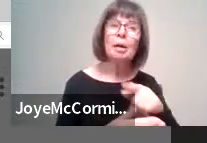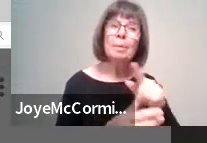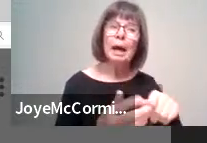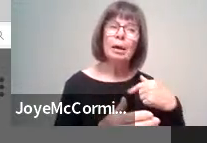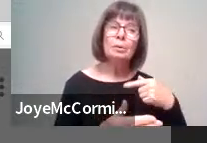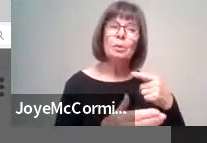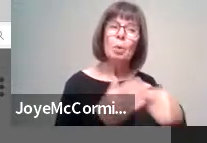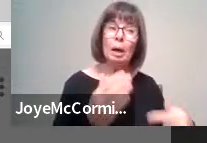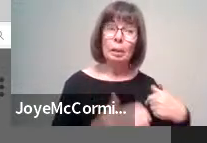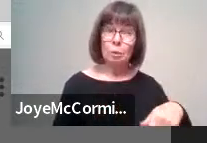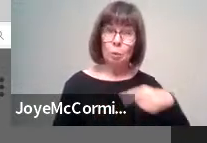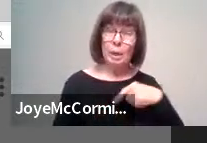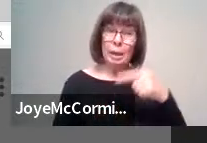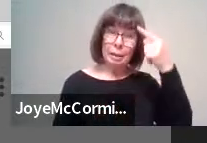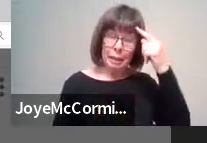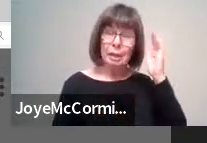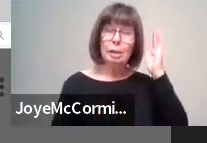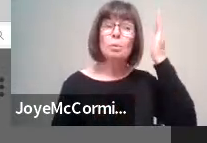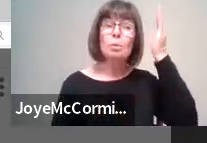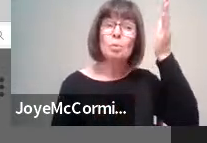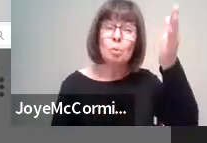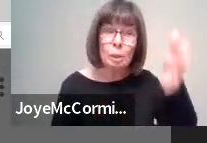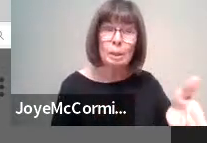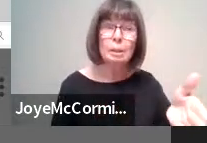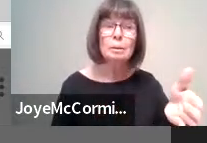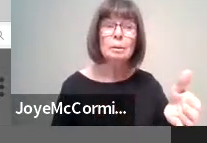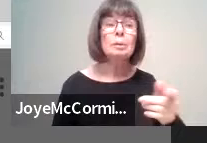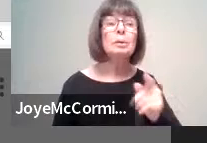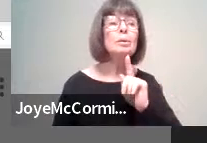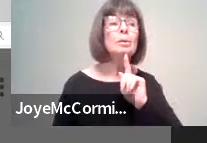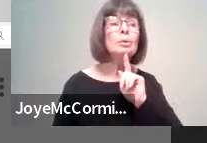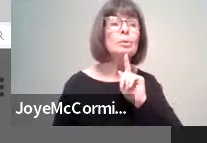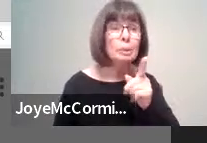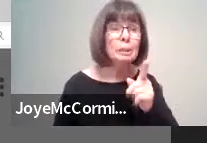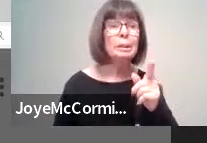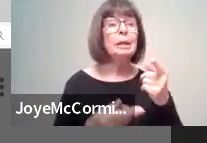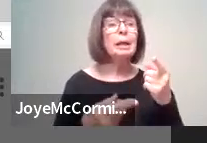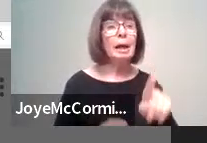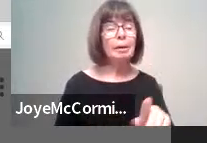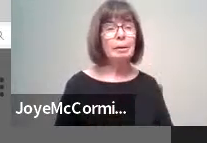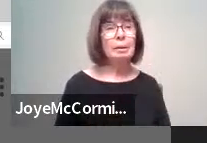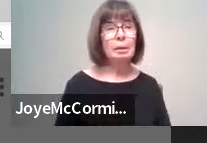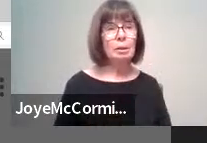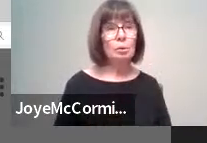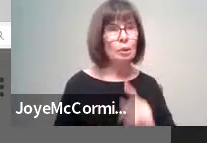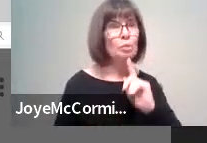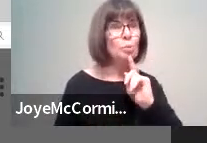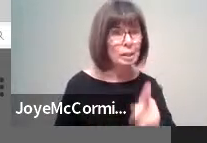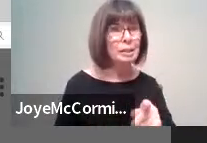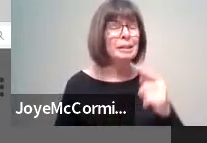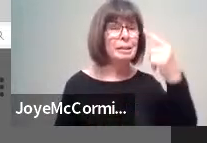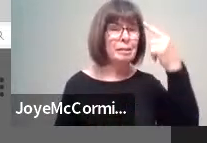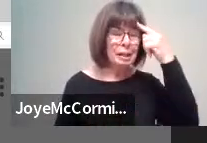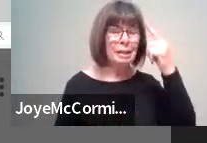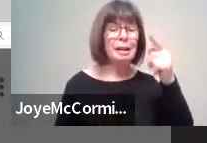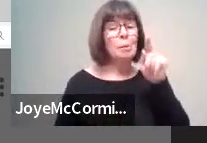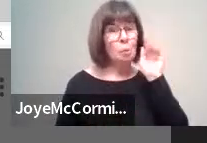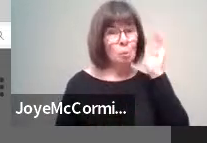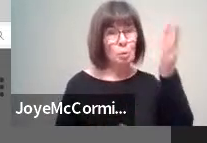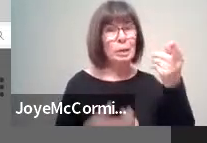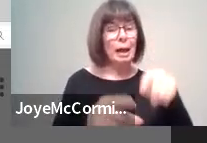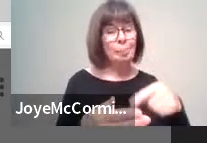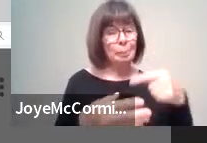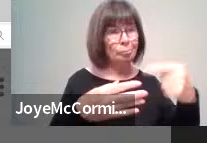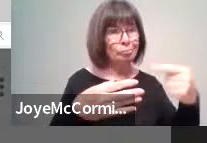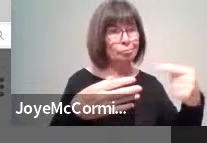think is going to be realistically, here's what we really think is going to happen kind of thing.